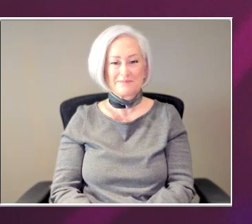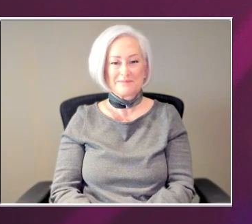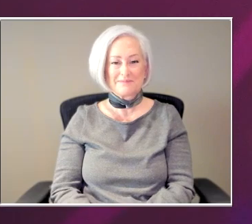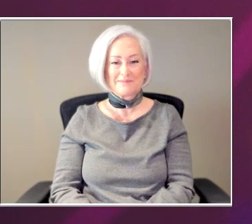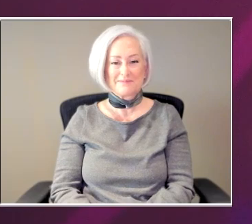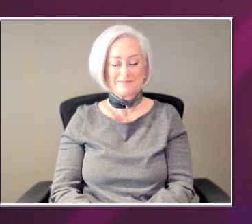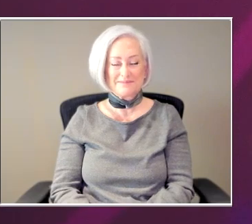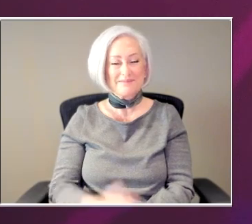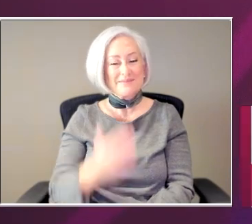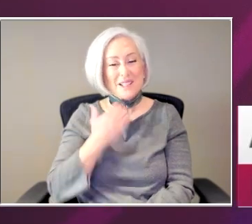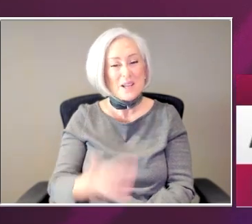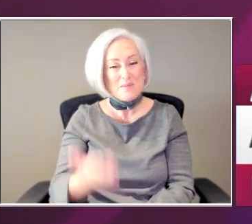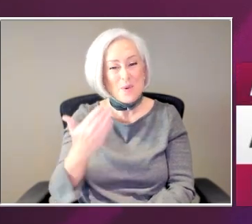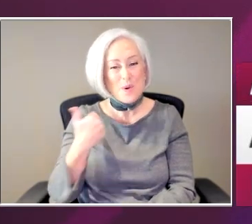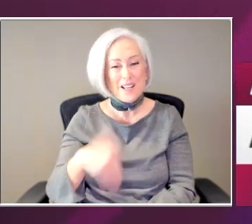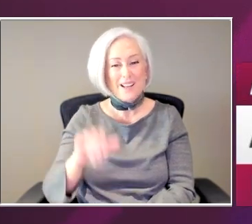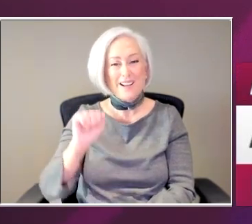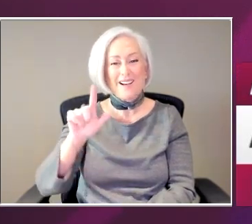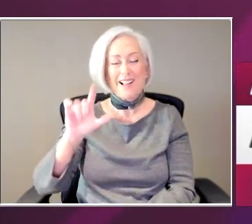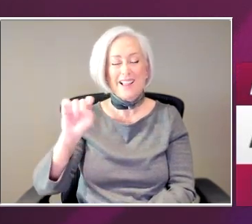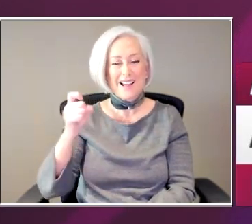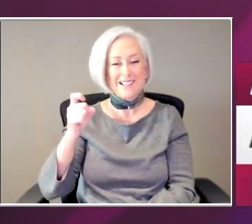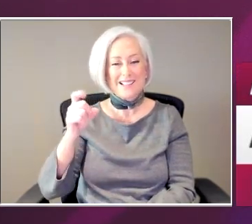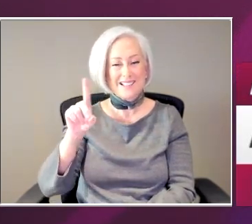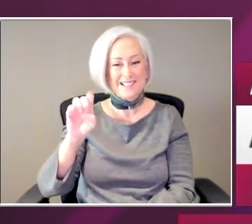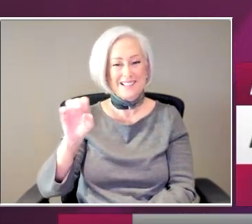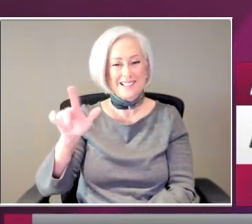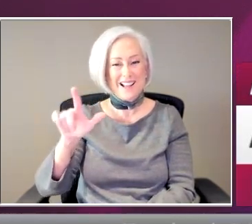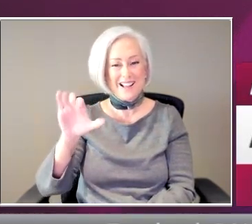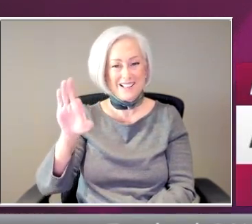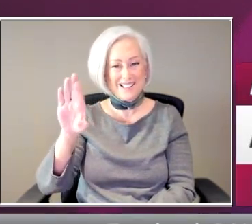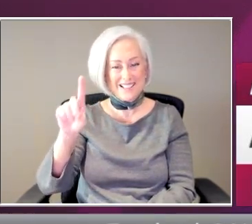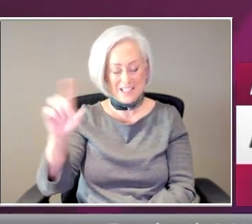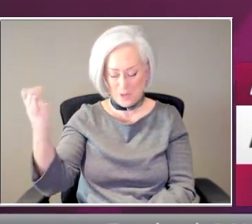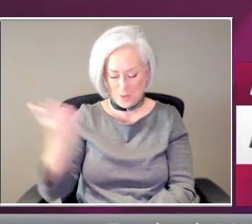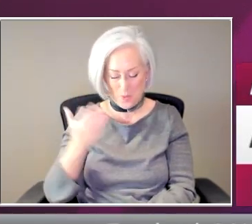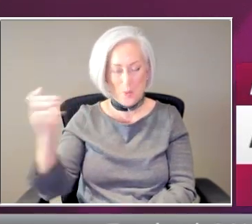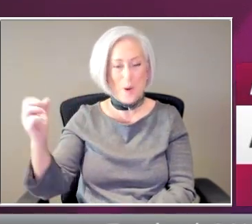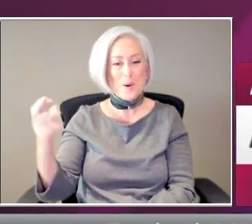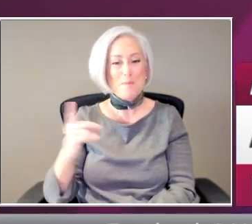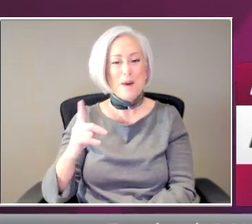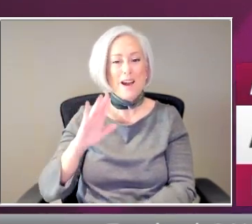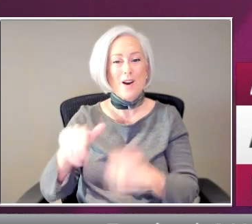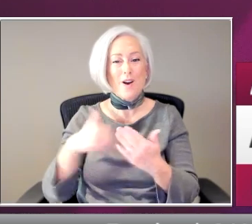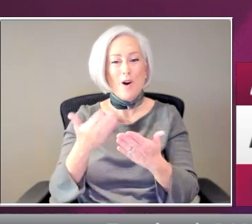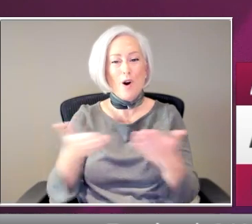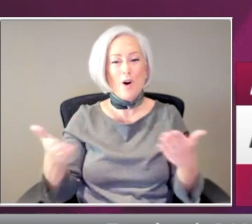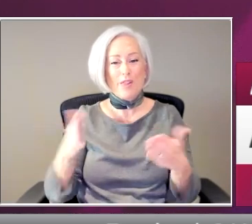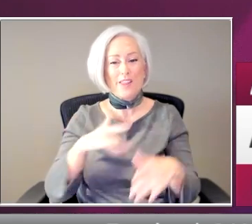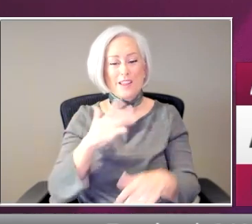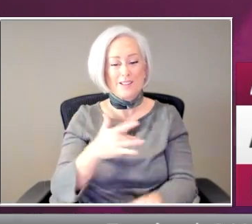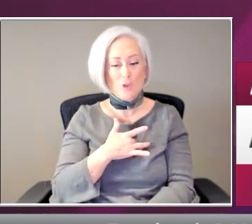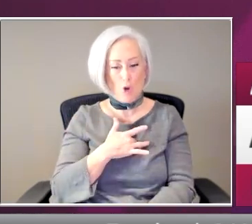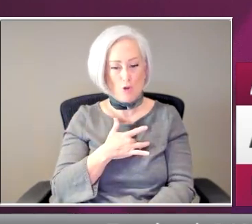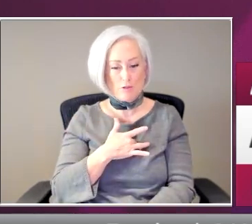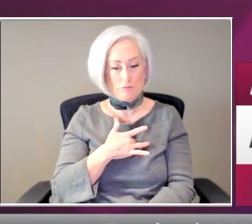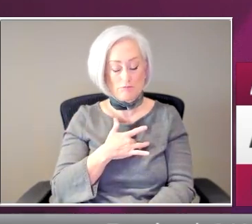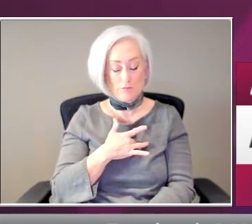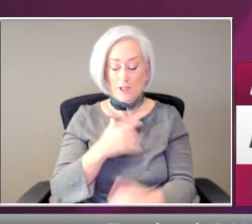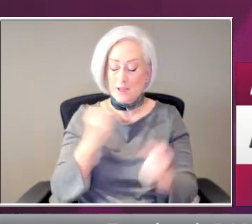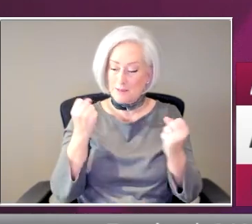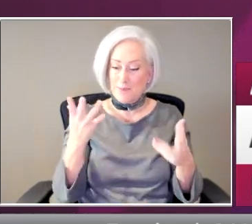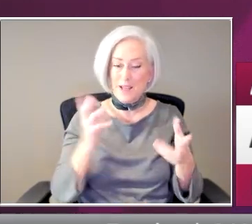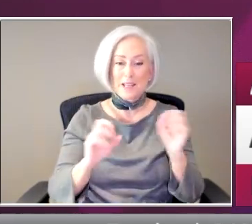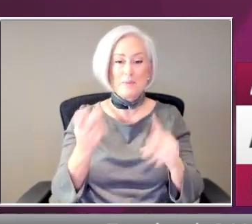Good morning, I'm Alexis Del Cid. Welcome back to All Things Heart. Like so many people born with serious medical problems, Allie